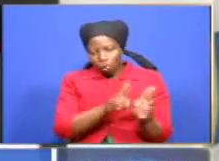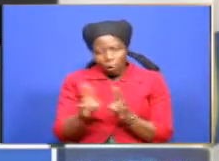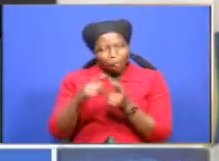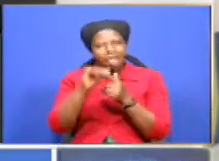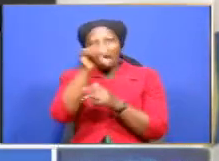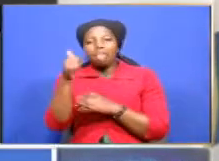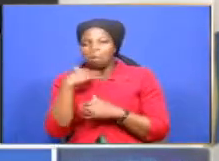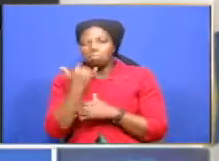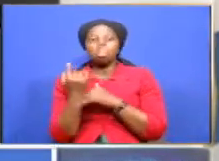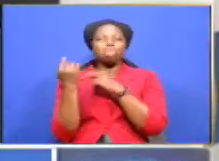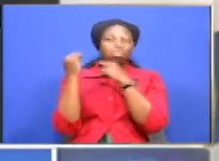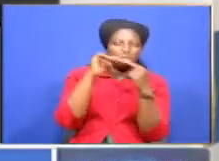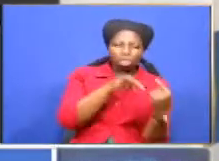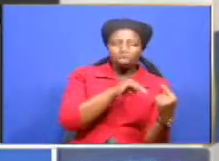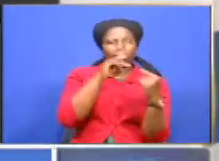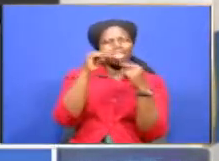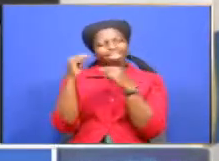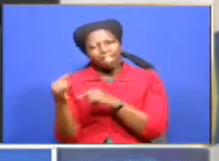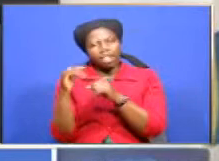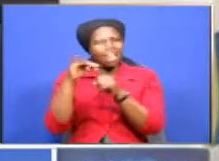much, cases where